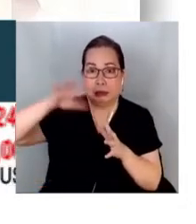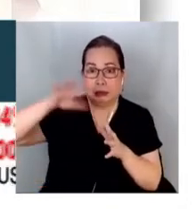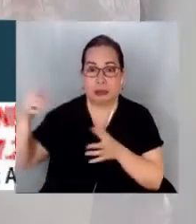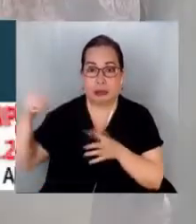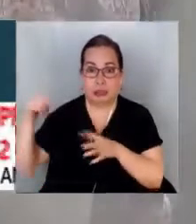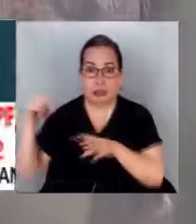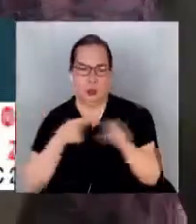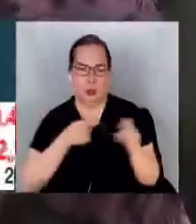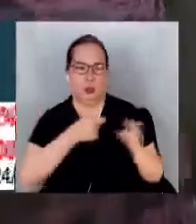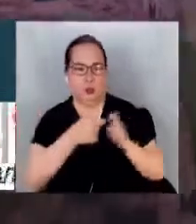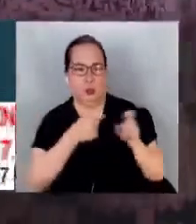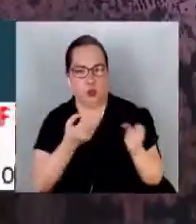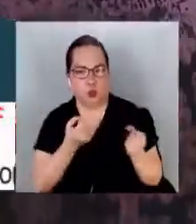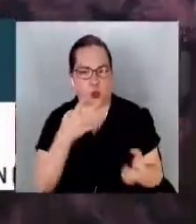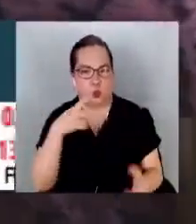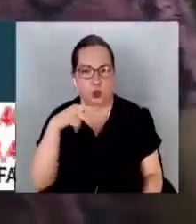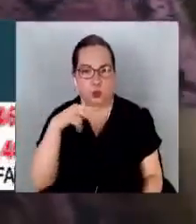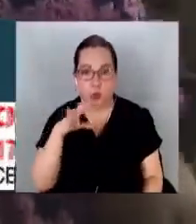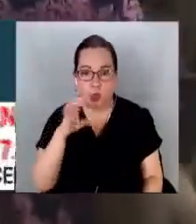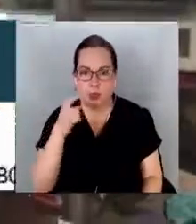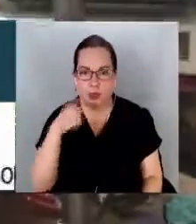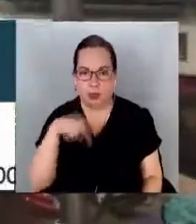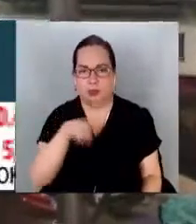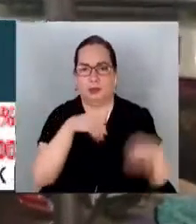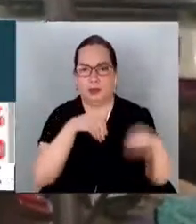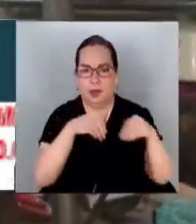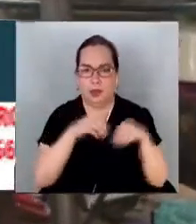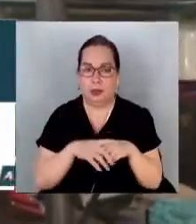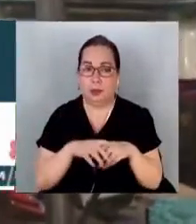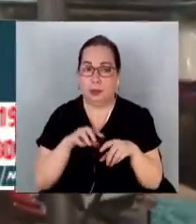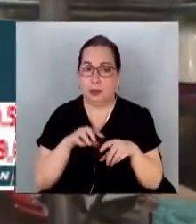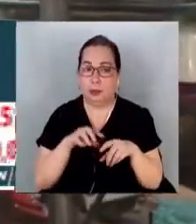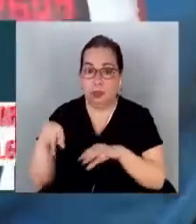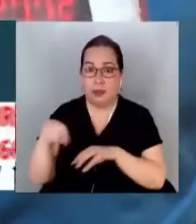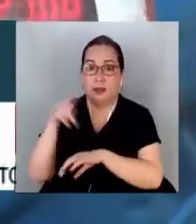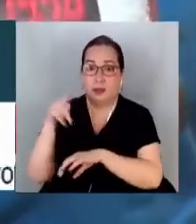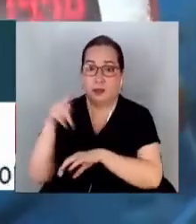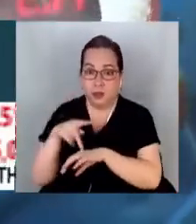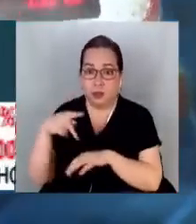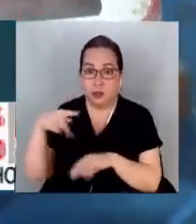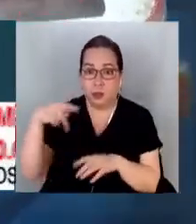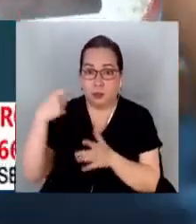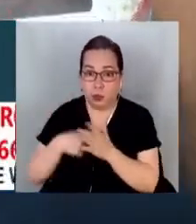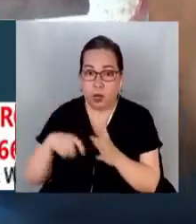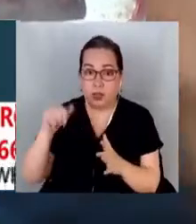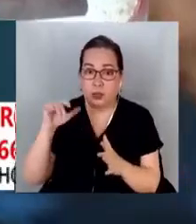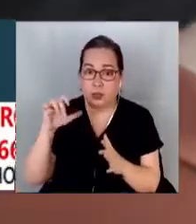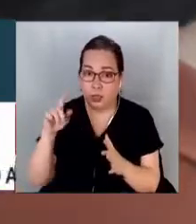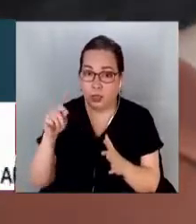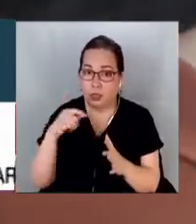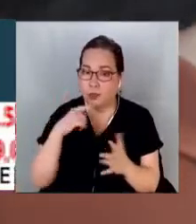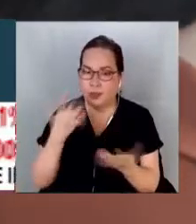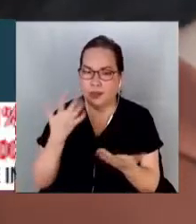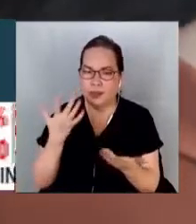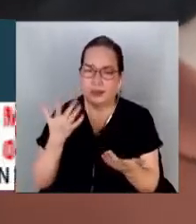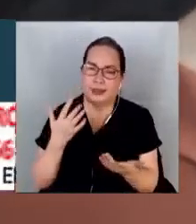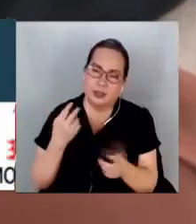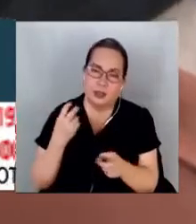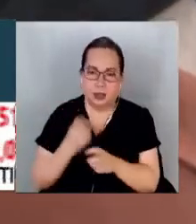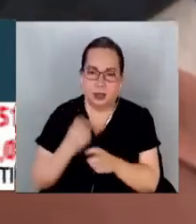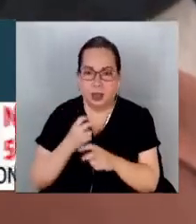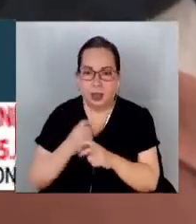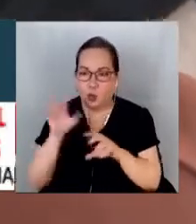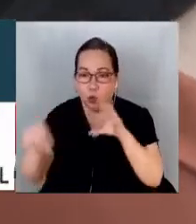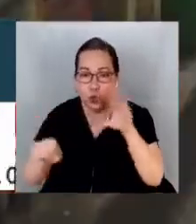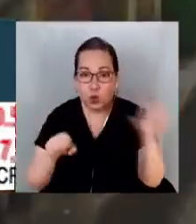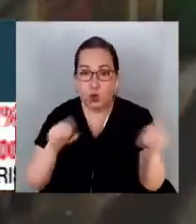wet market. The Philippine Price Act, however, precludes this as the law does not oblige traders to follow suggested retail